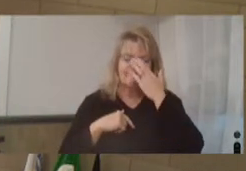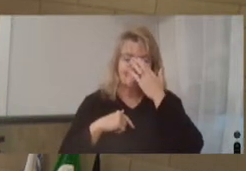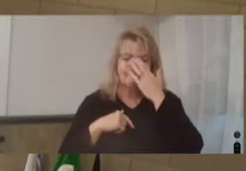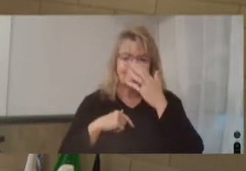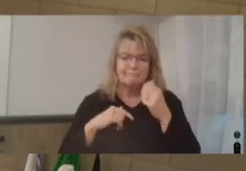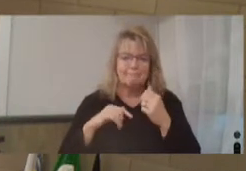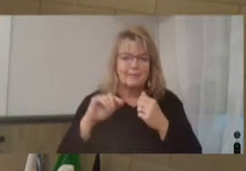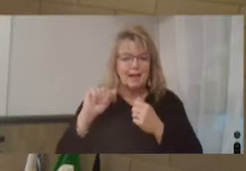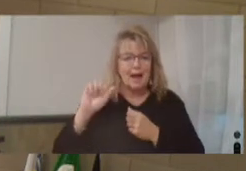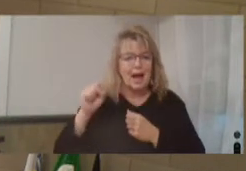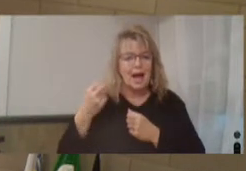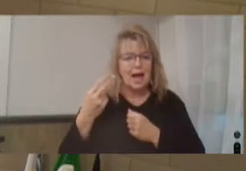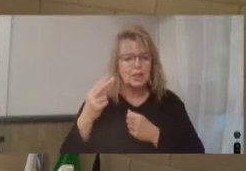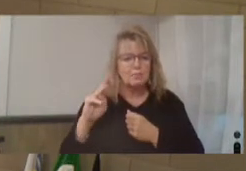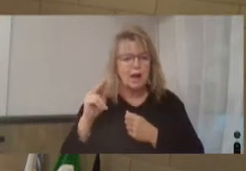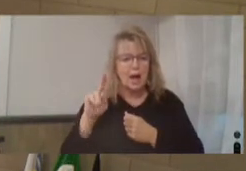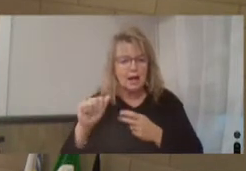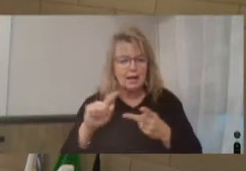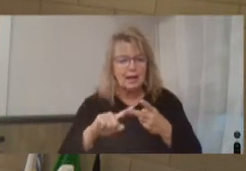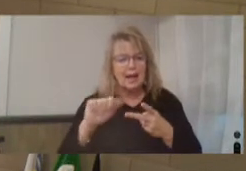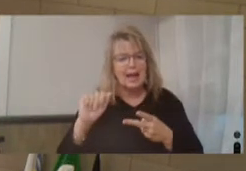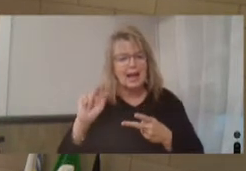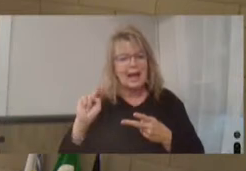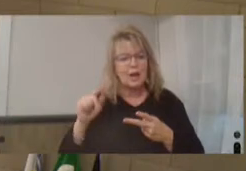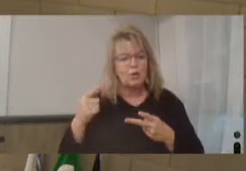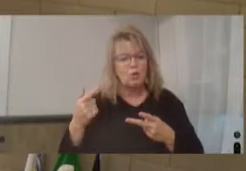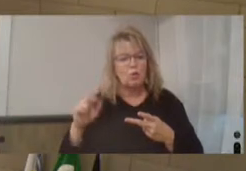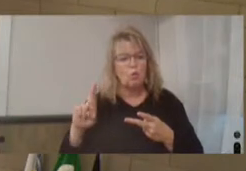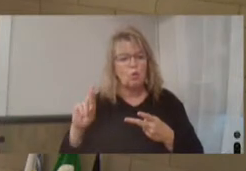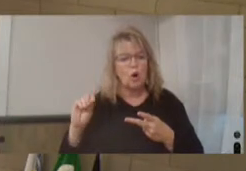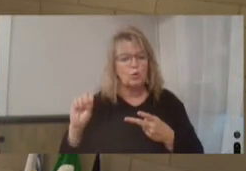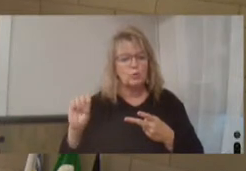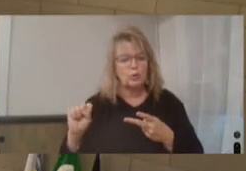Ashmana and Ann Gross.